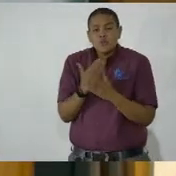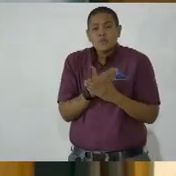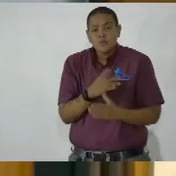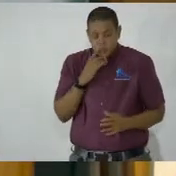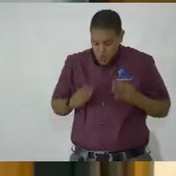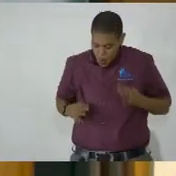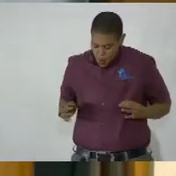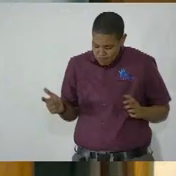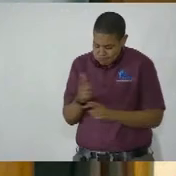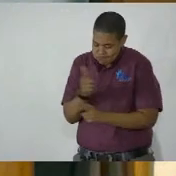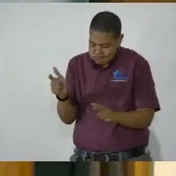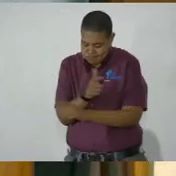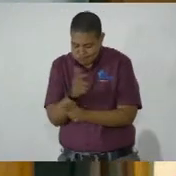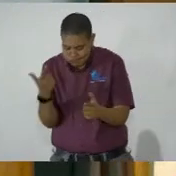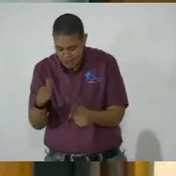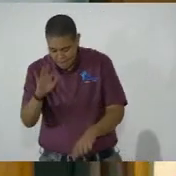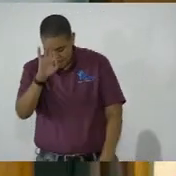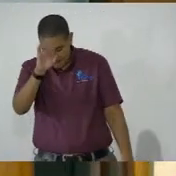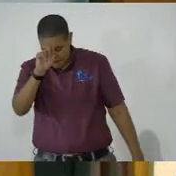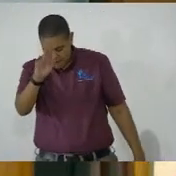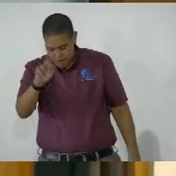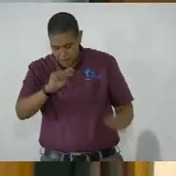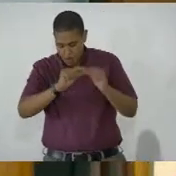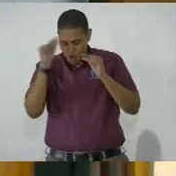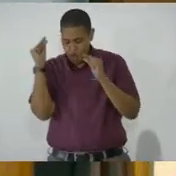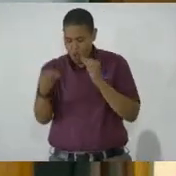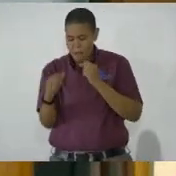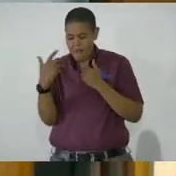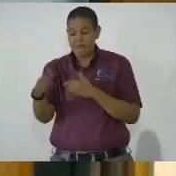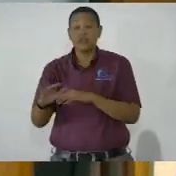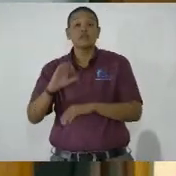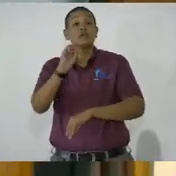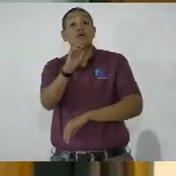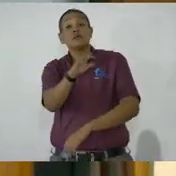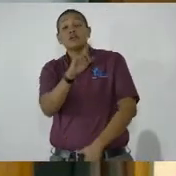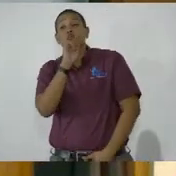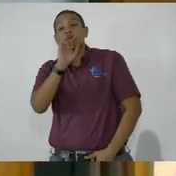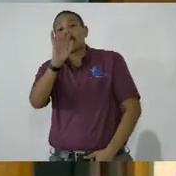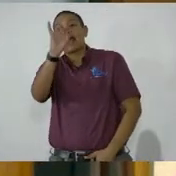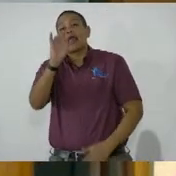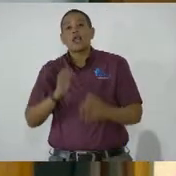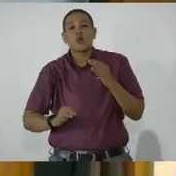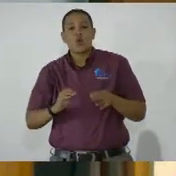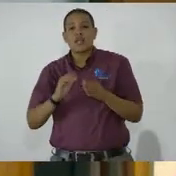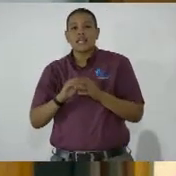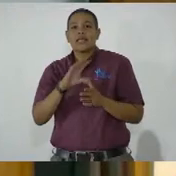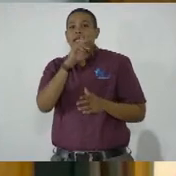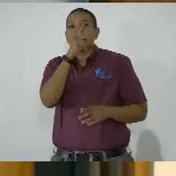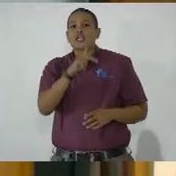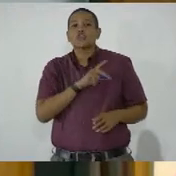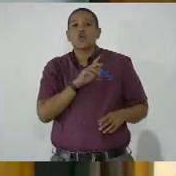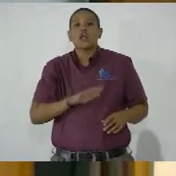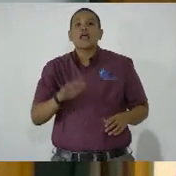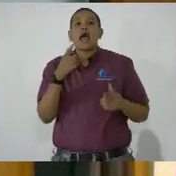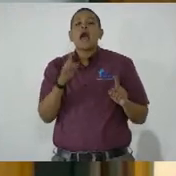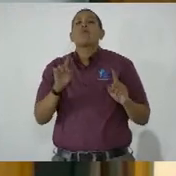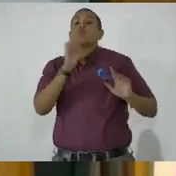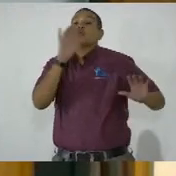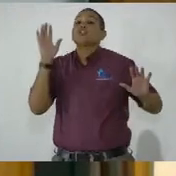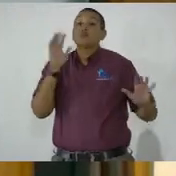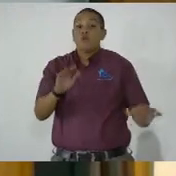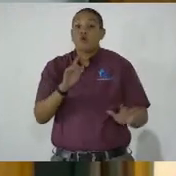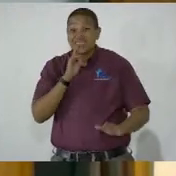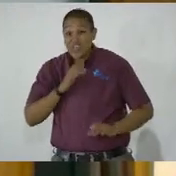courts. Fiber optic cables were installed in at least 8 courts in the corporate era, which bolstered the